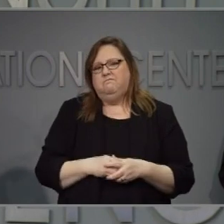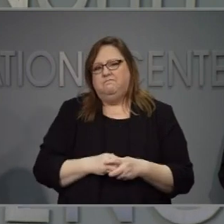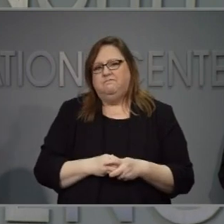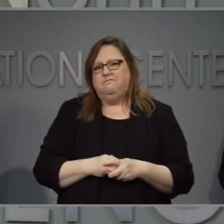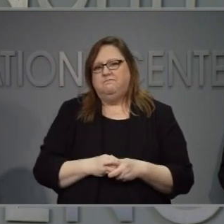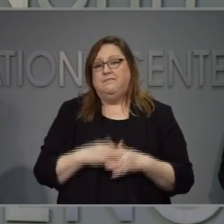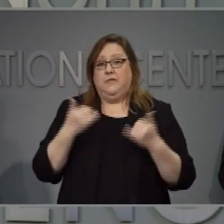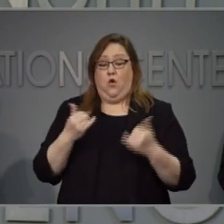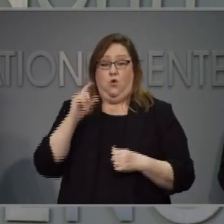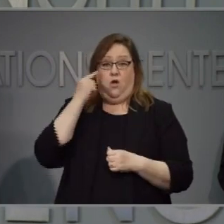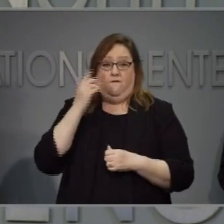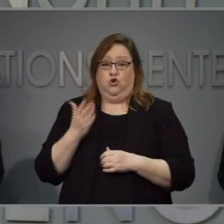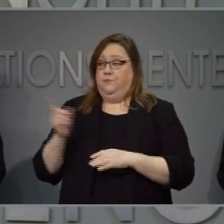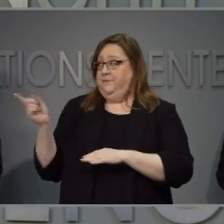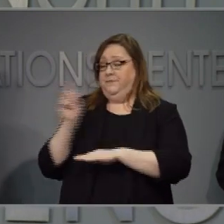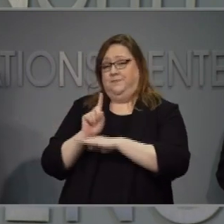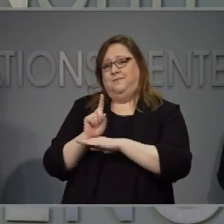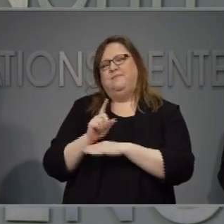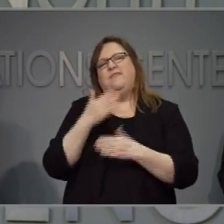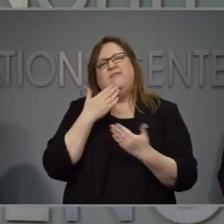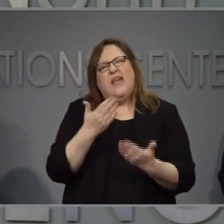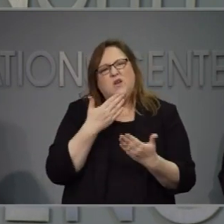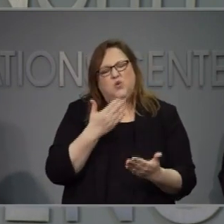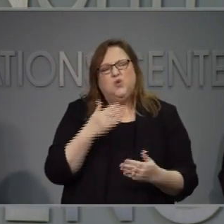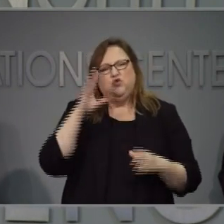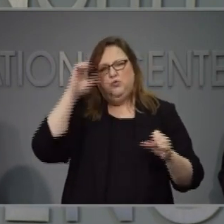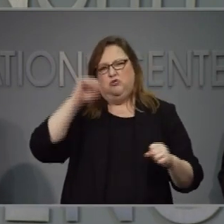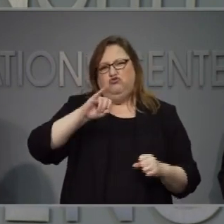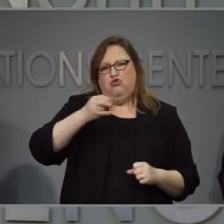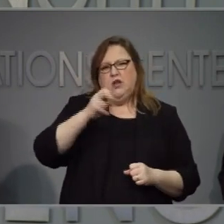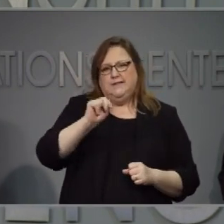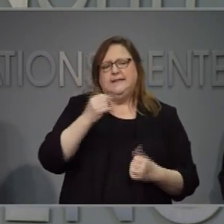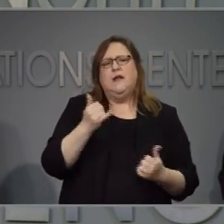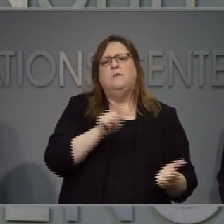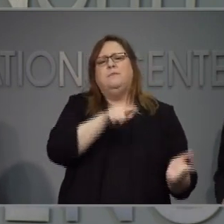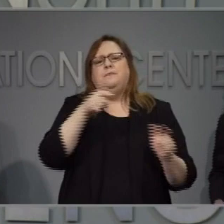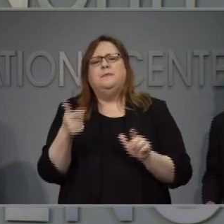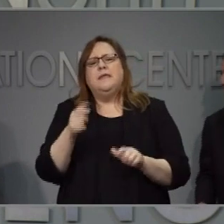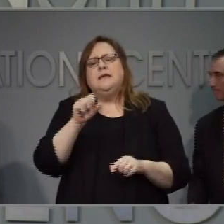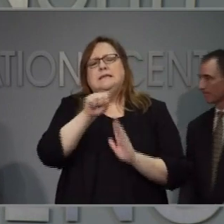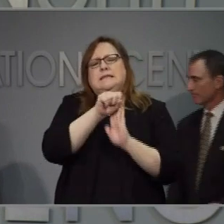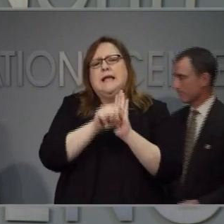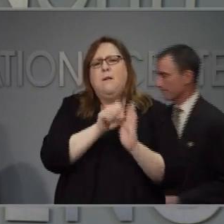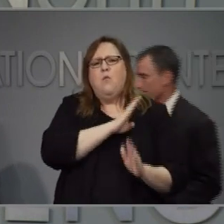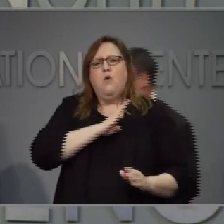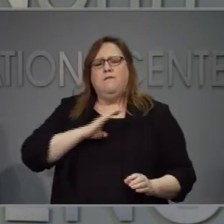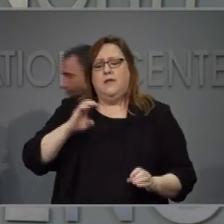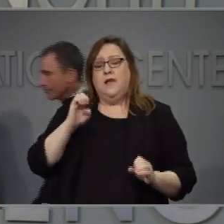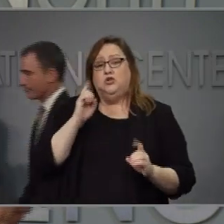Thank you, Superintendent Johnson. And now the Chairman of our State Board of Education, Eric Davis.